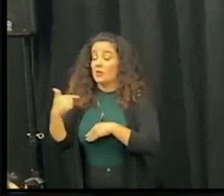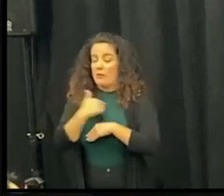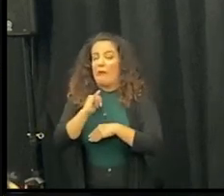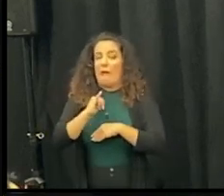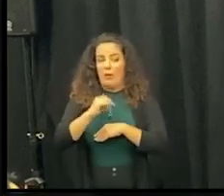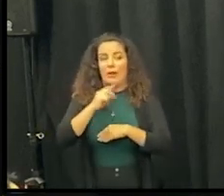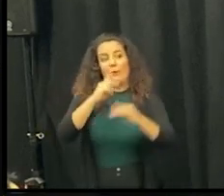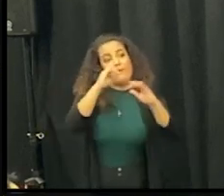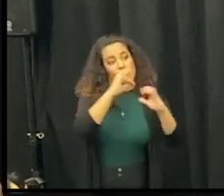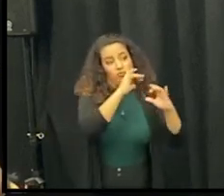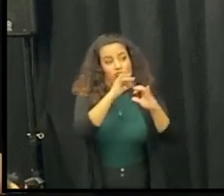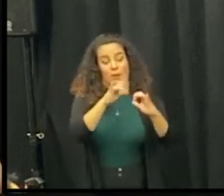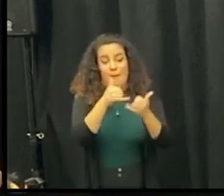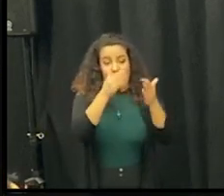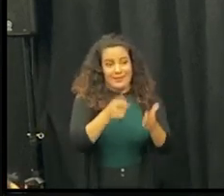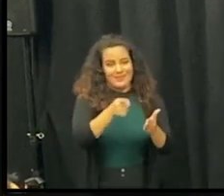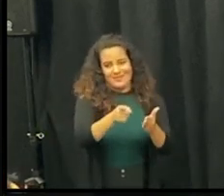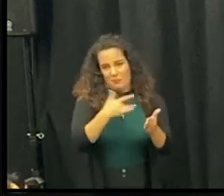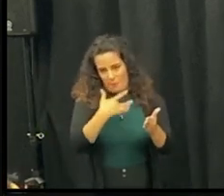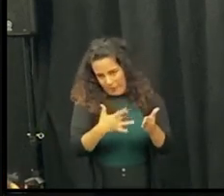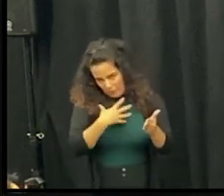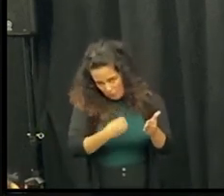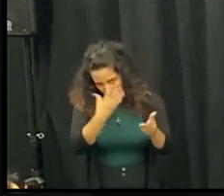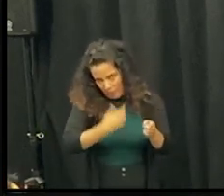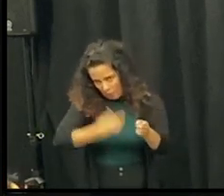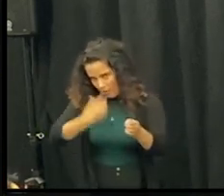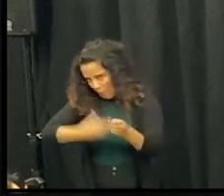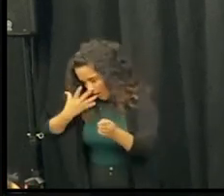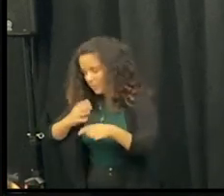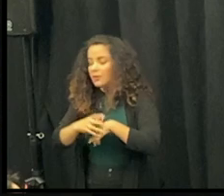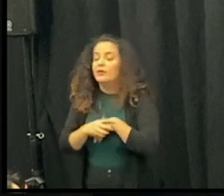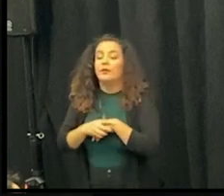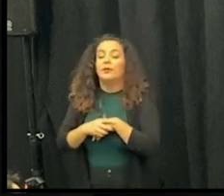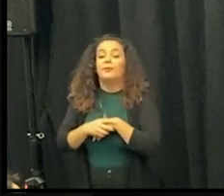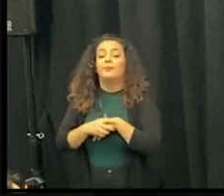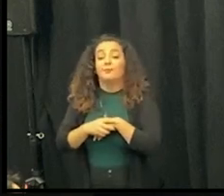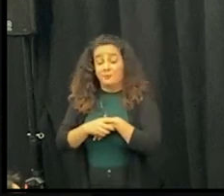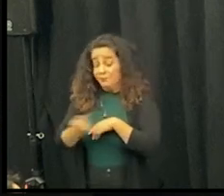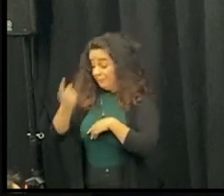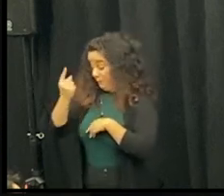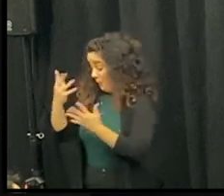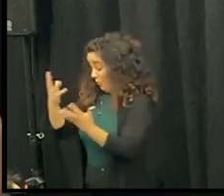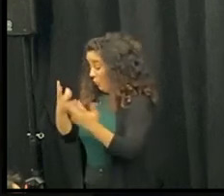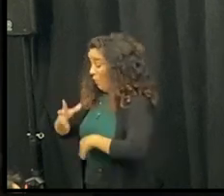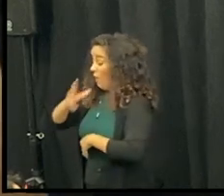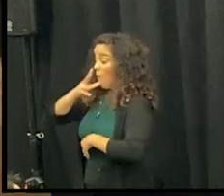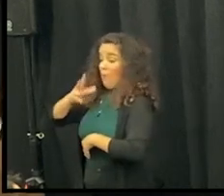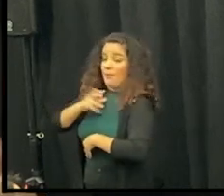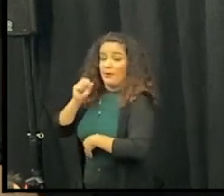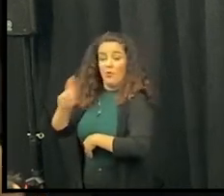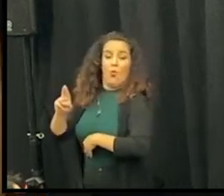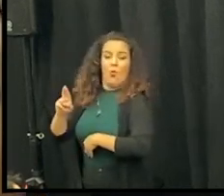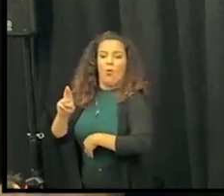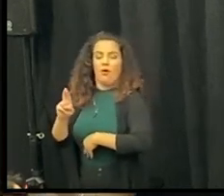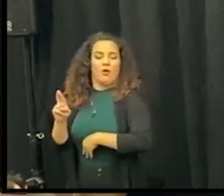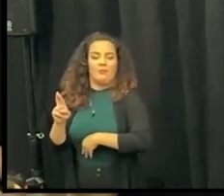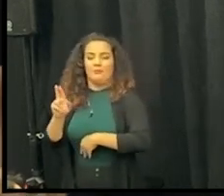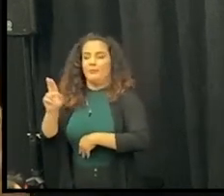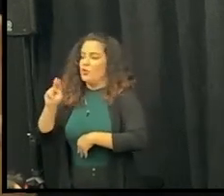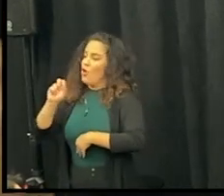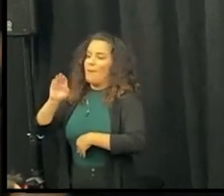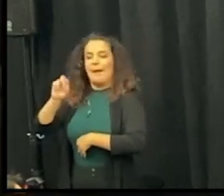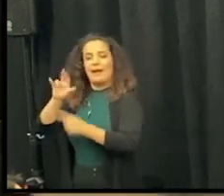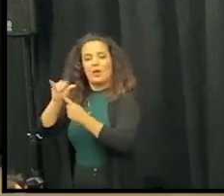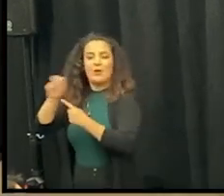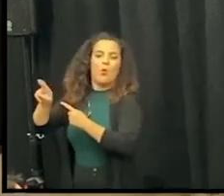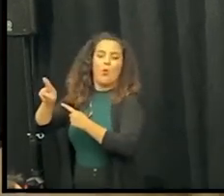players. They've always been white men. In order for us to hire a woman or a gender nonconforming person or a person of color, we are going